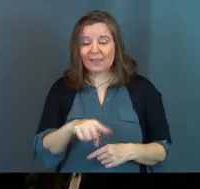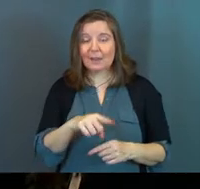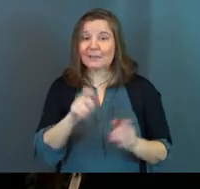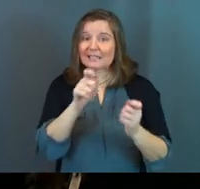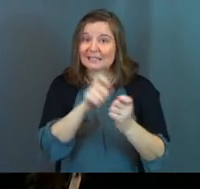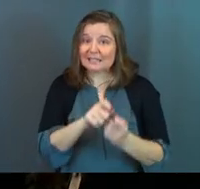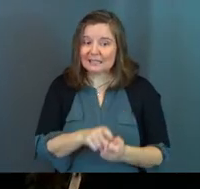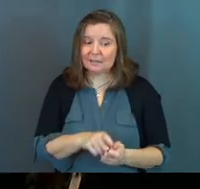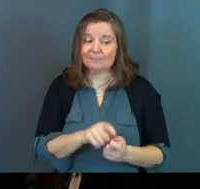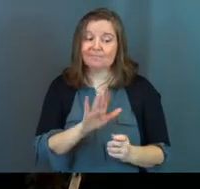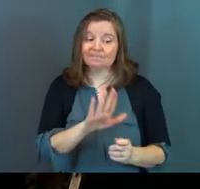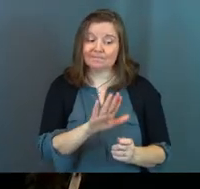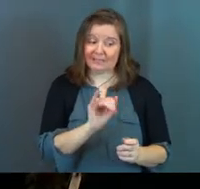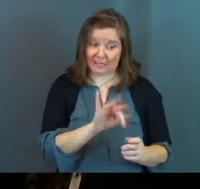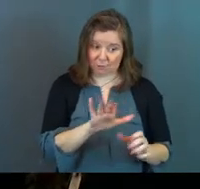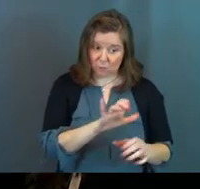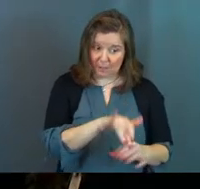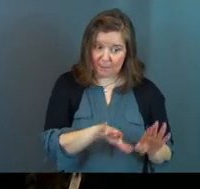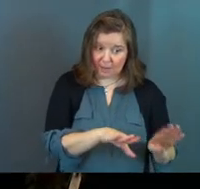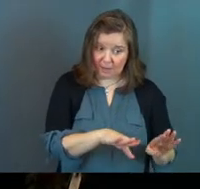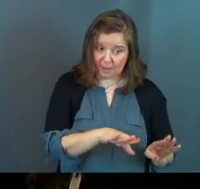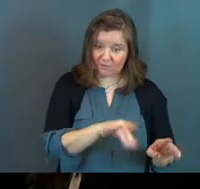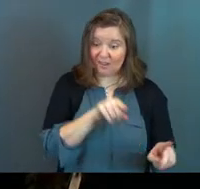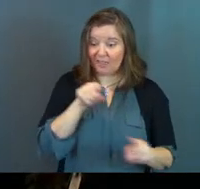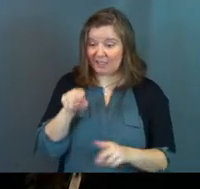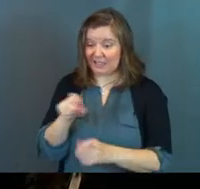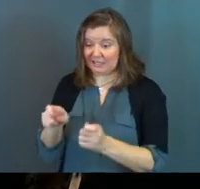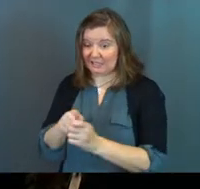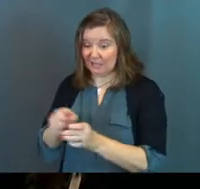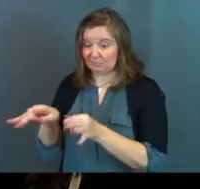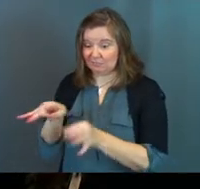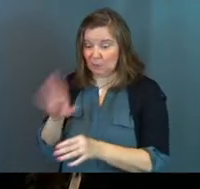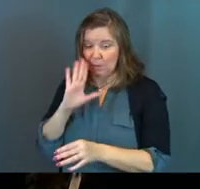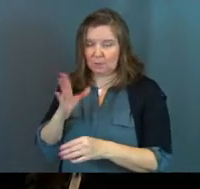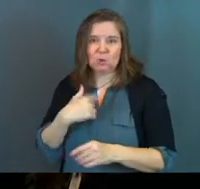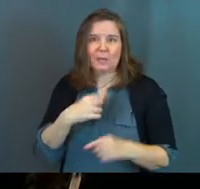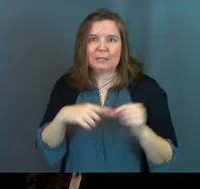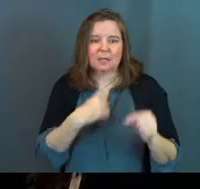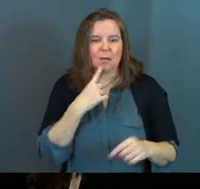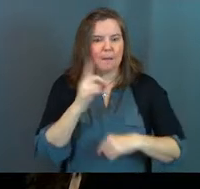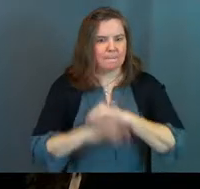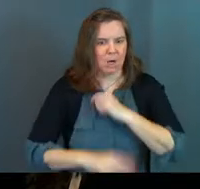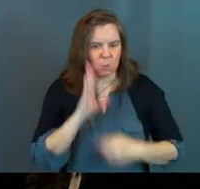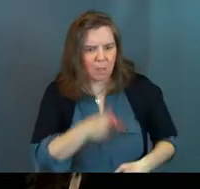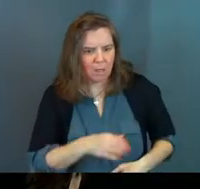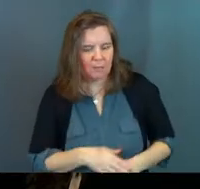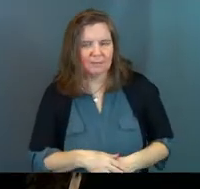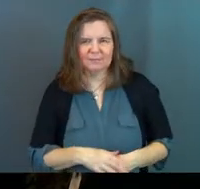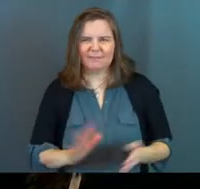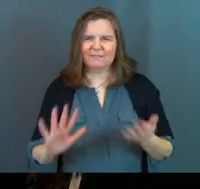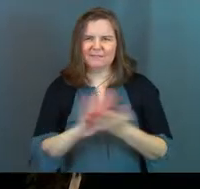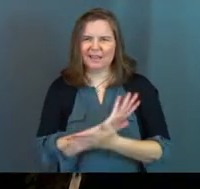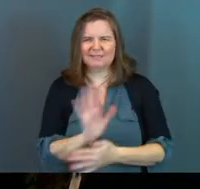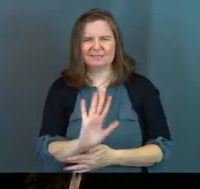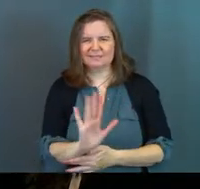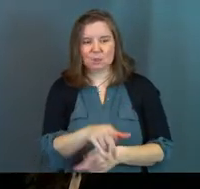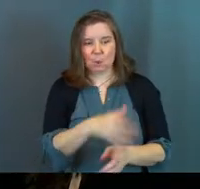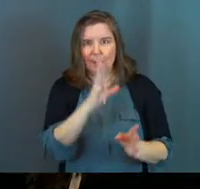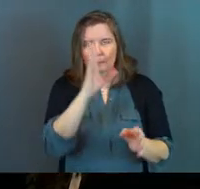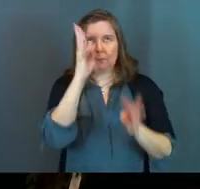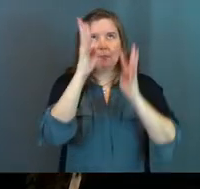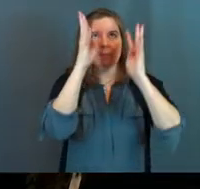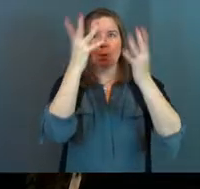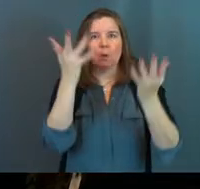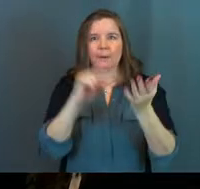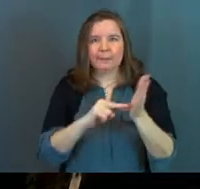in detail, this is exactly what will happen. You shouldn't just say, there'll be a consequence. Don't leave it to their